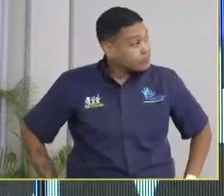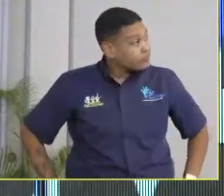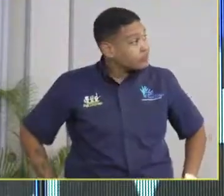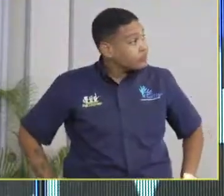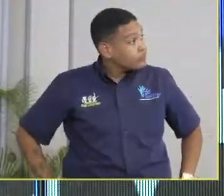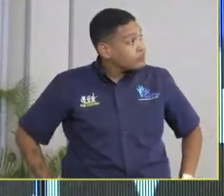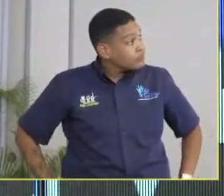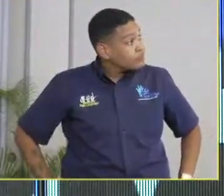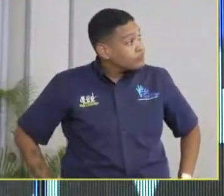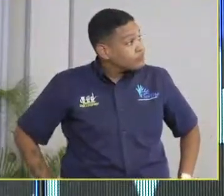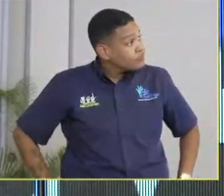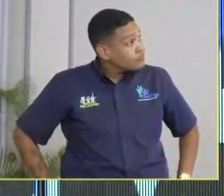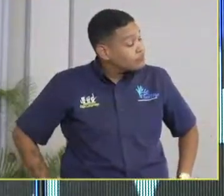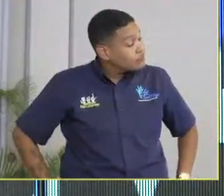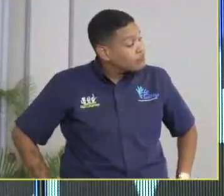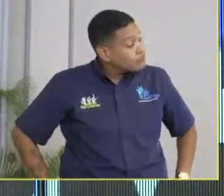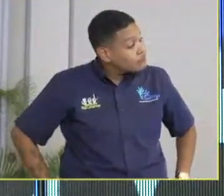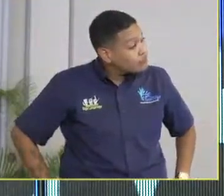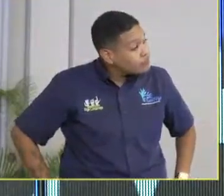Eventually, I think